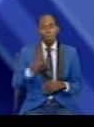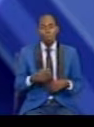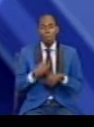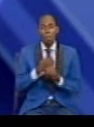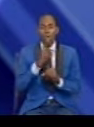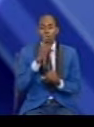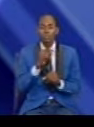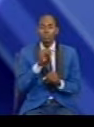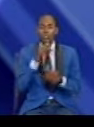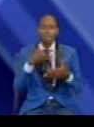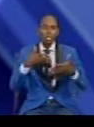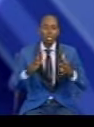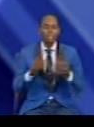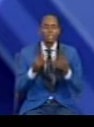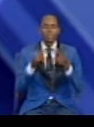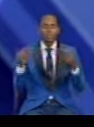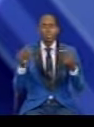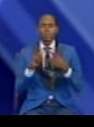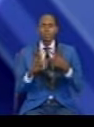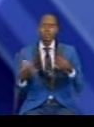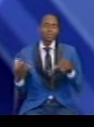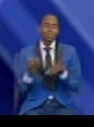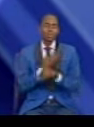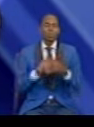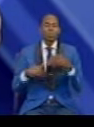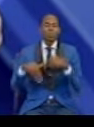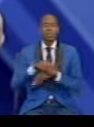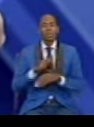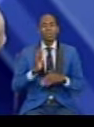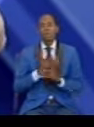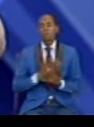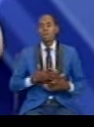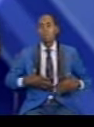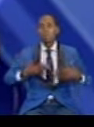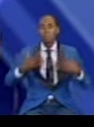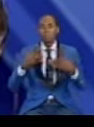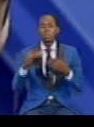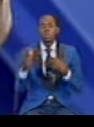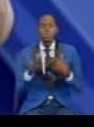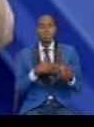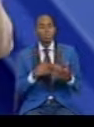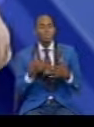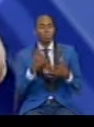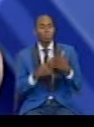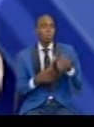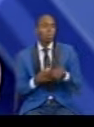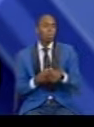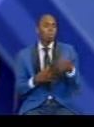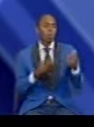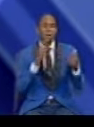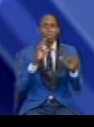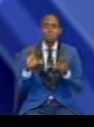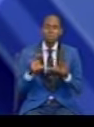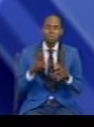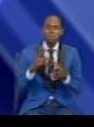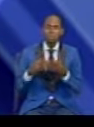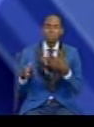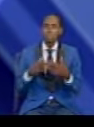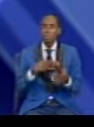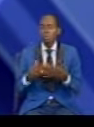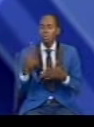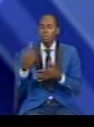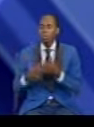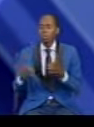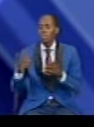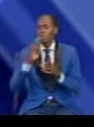them to take over our life. Whatever other progress, whatever other people are doing, whatever their lives look like, whatever they are